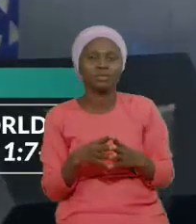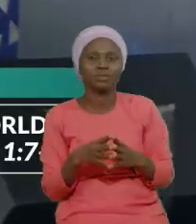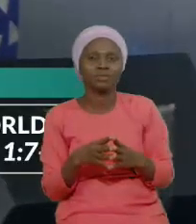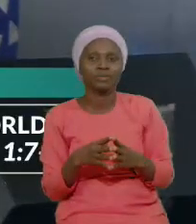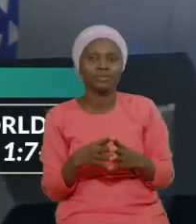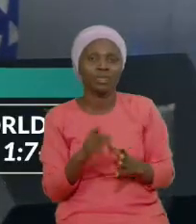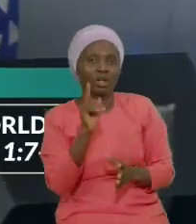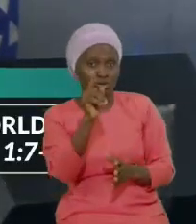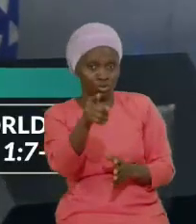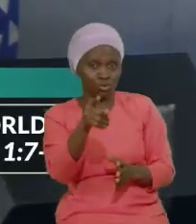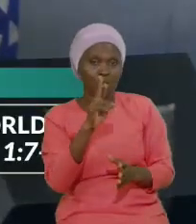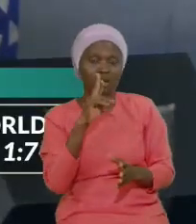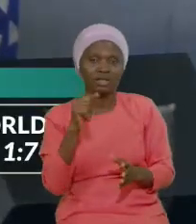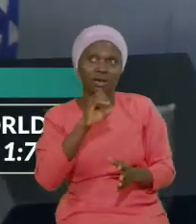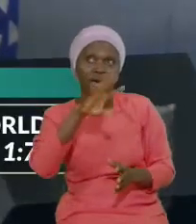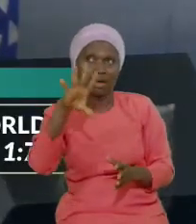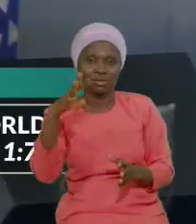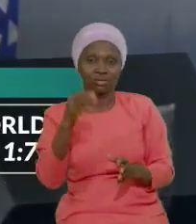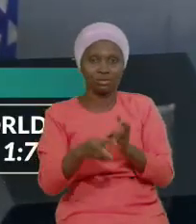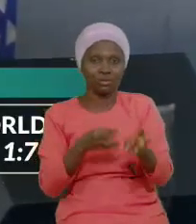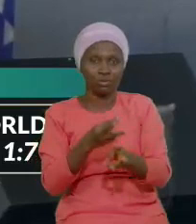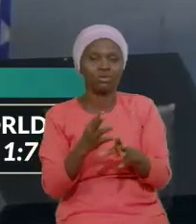Ye are the light of the world.